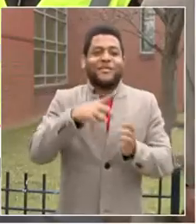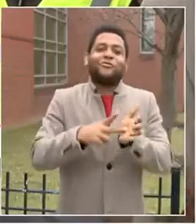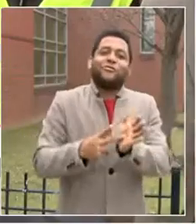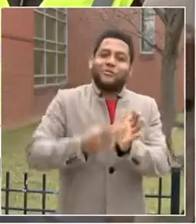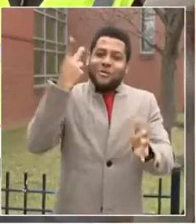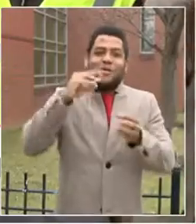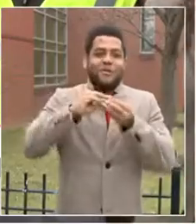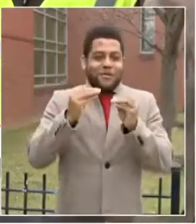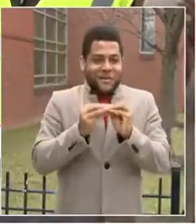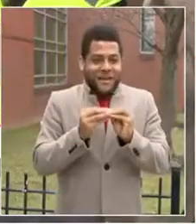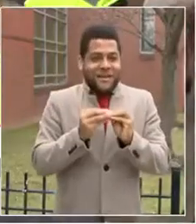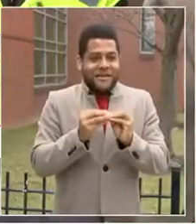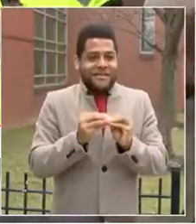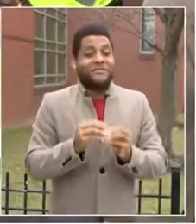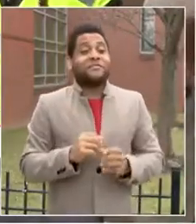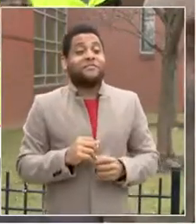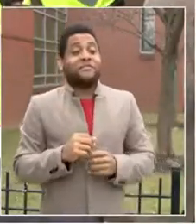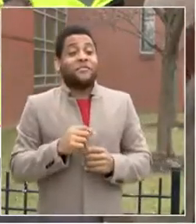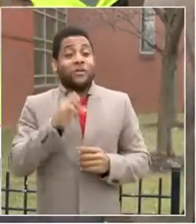camp.